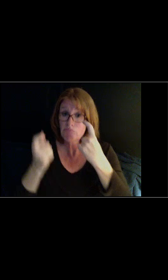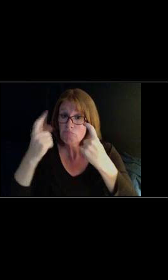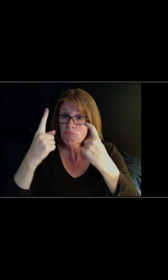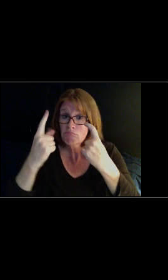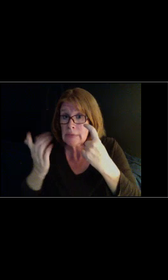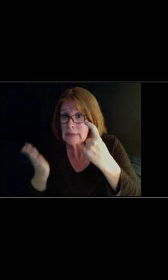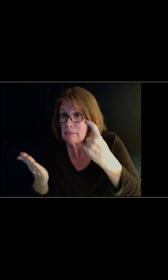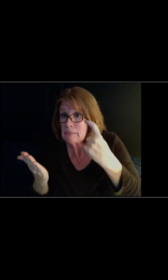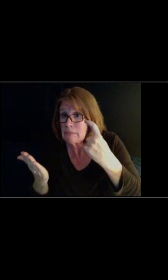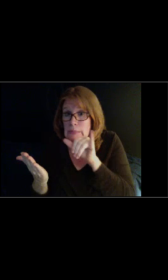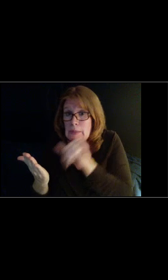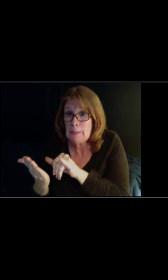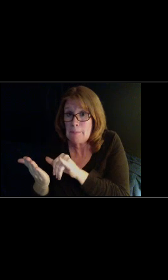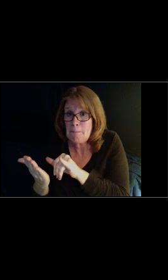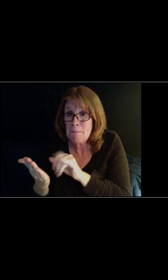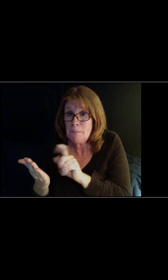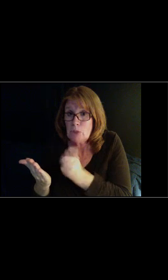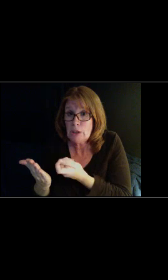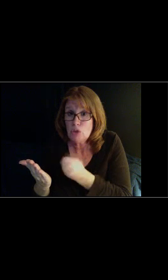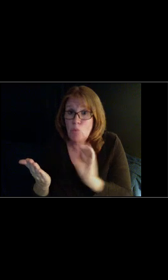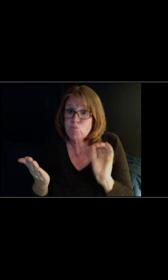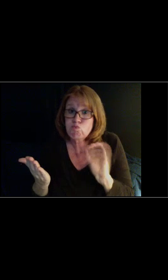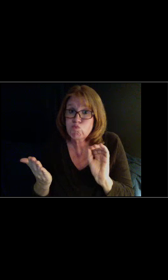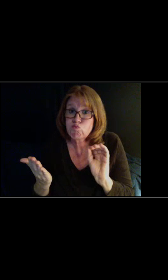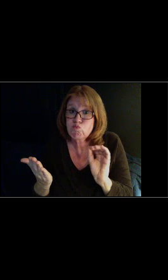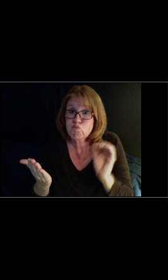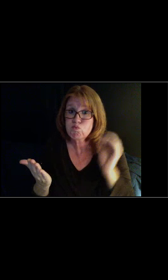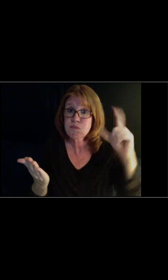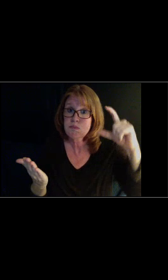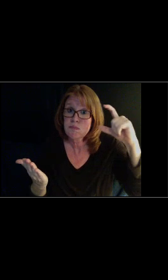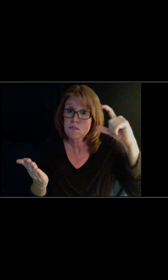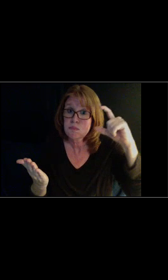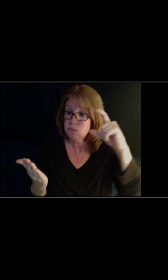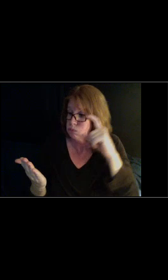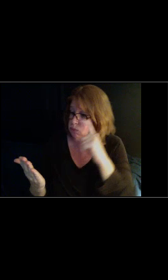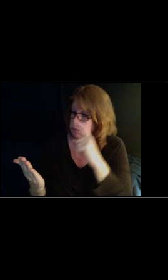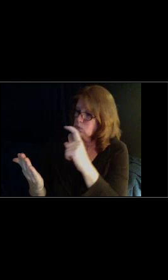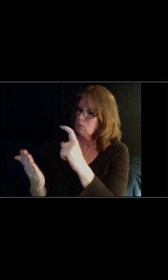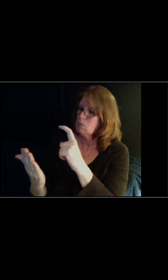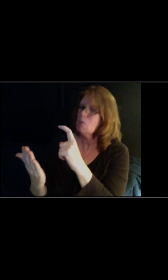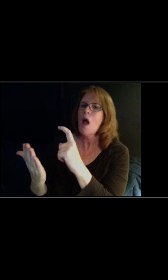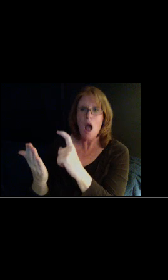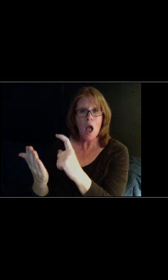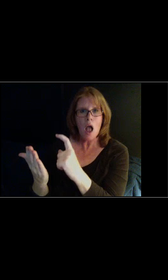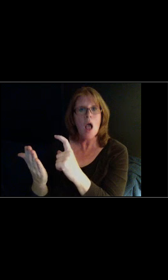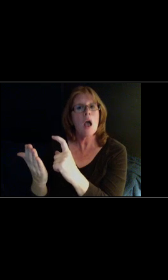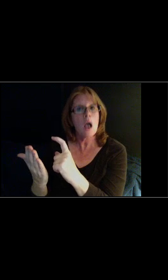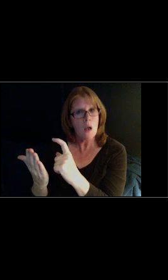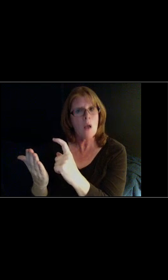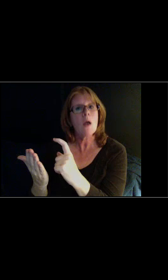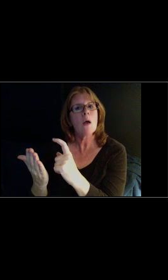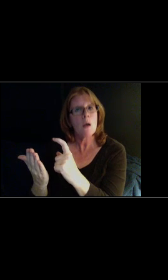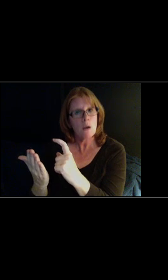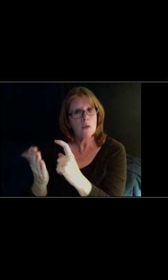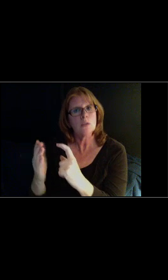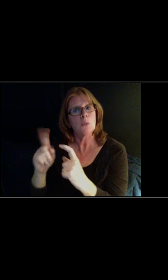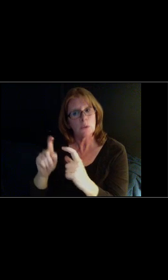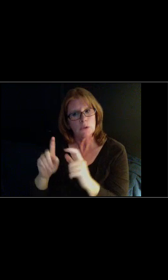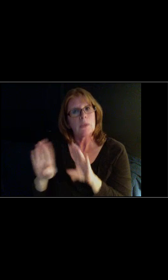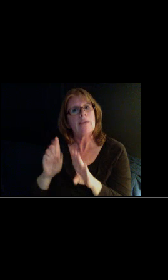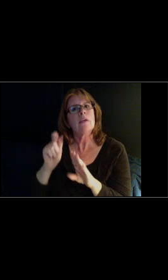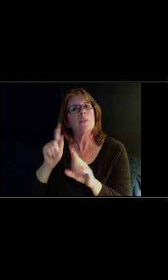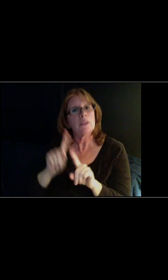facilitator. So we had a new lens to look at our role through. We didn't really change the role, but we had a